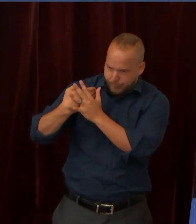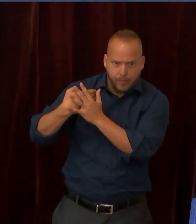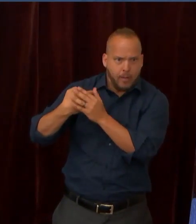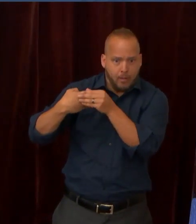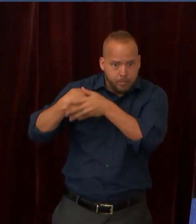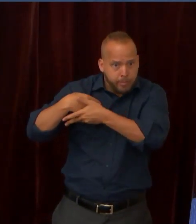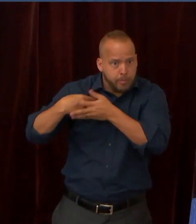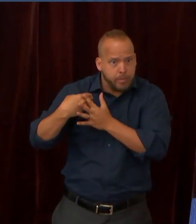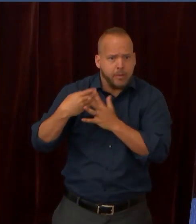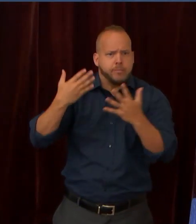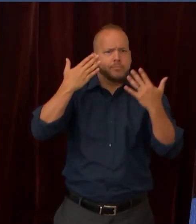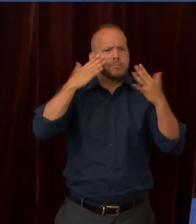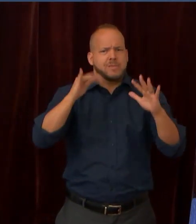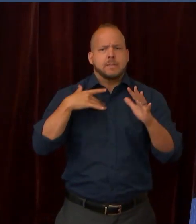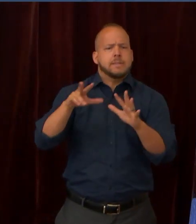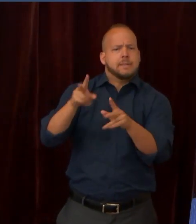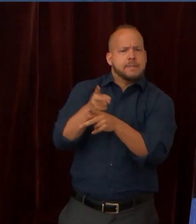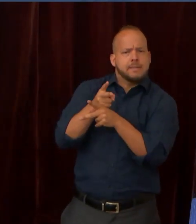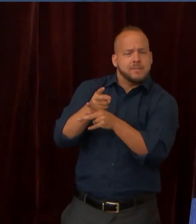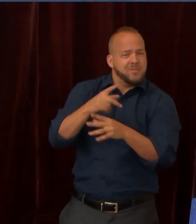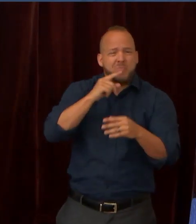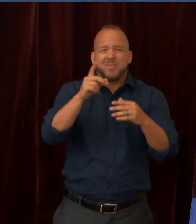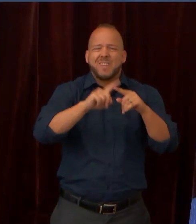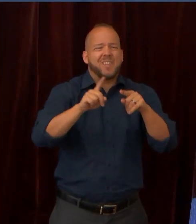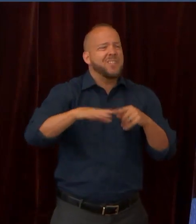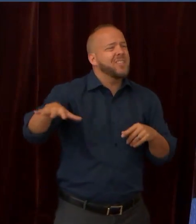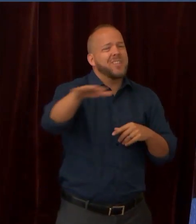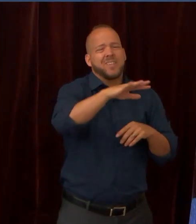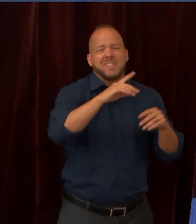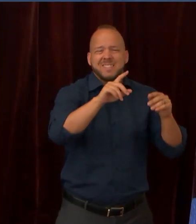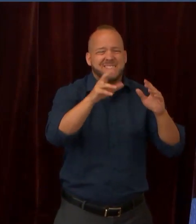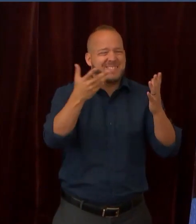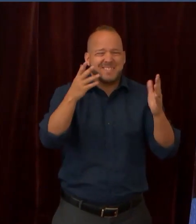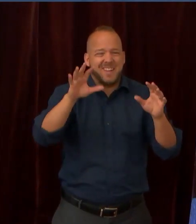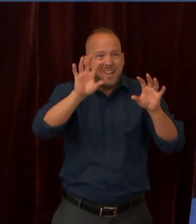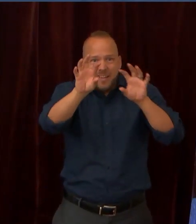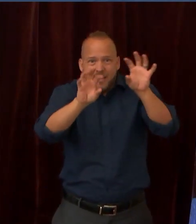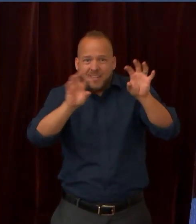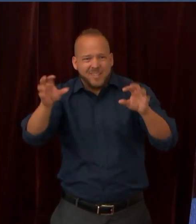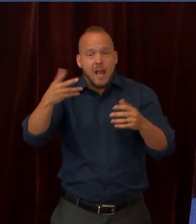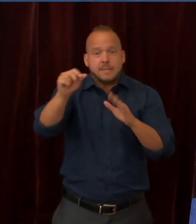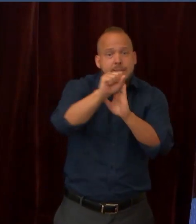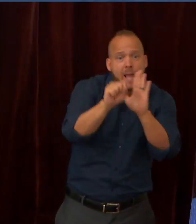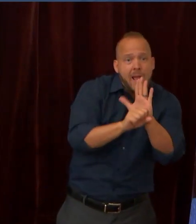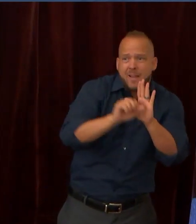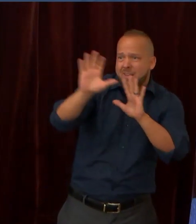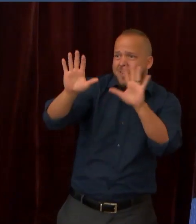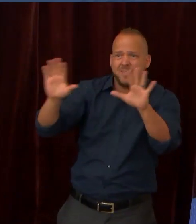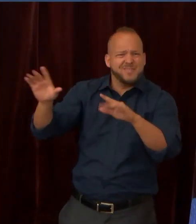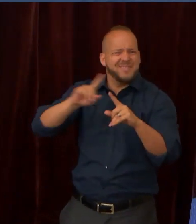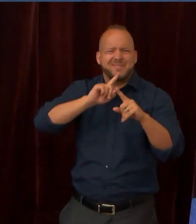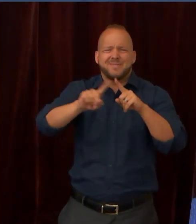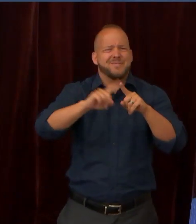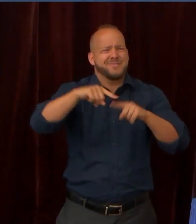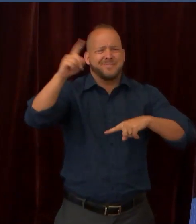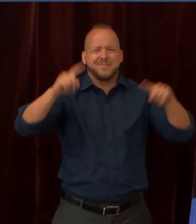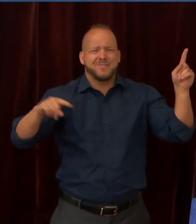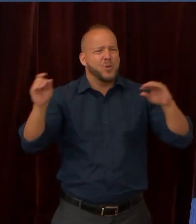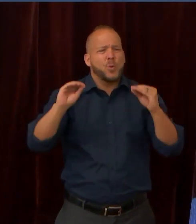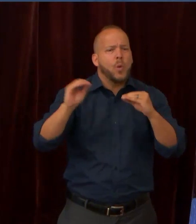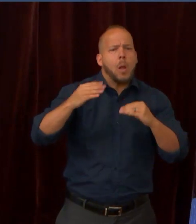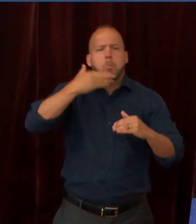the case. We have a higher infection rate than Oregon. It is justified for us to be a little more aggressive than Oregon